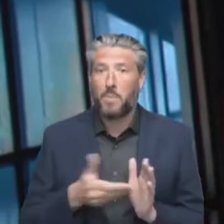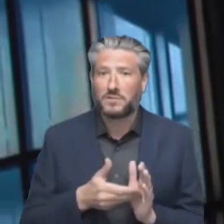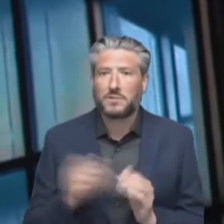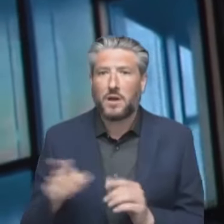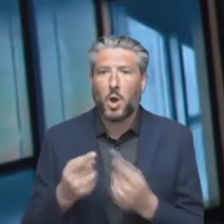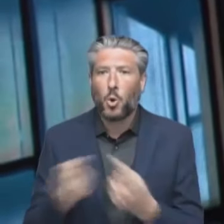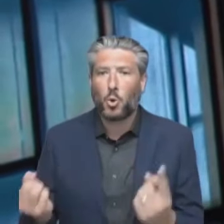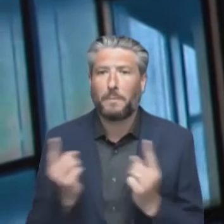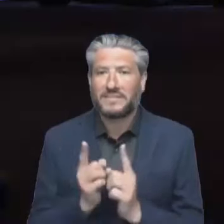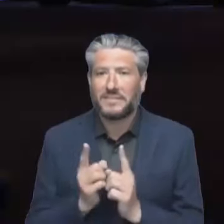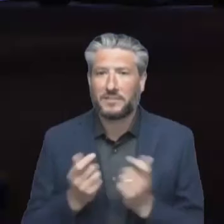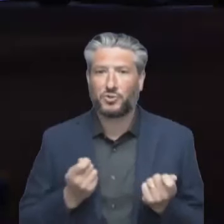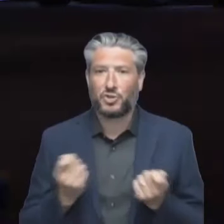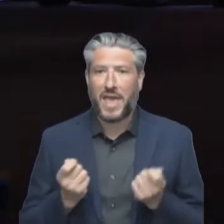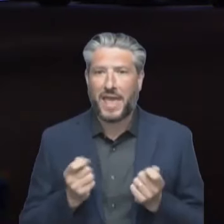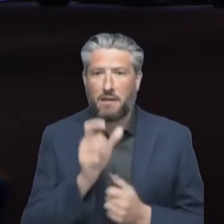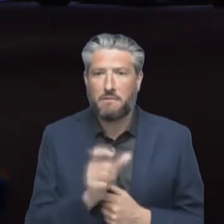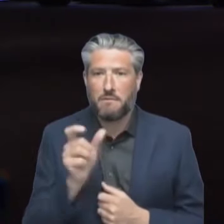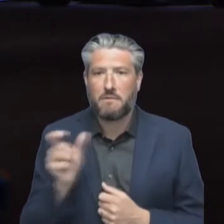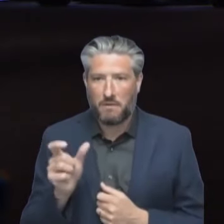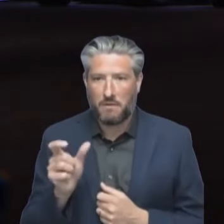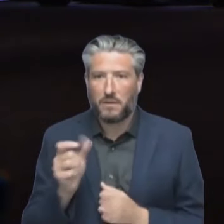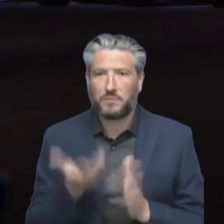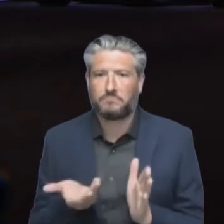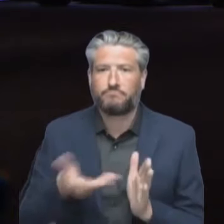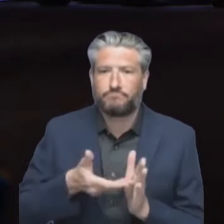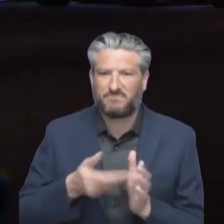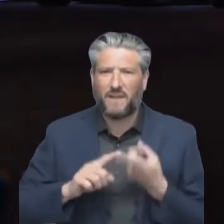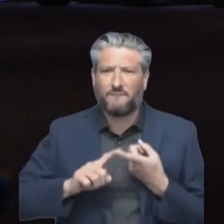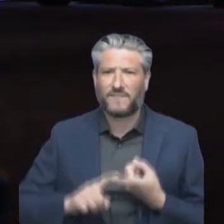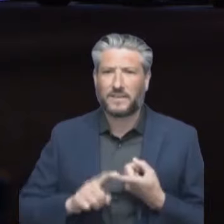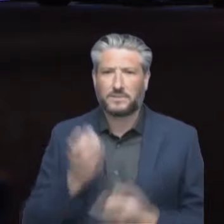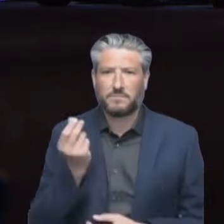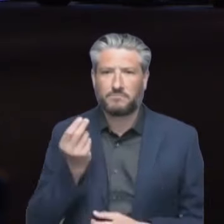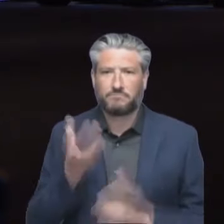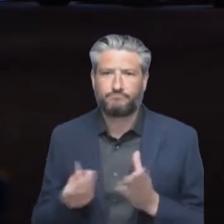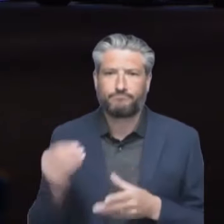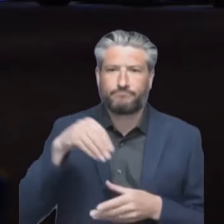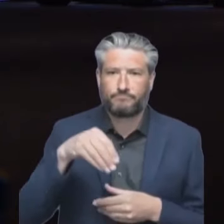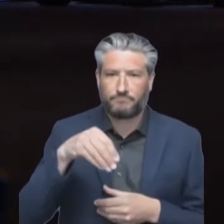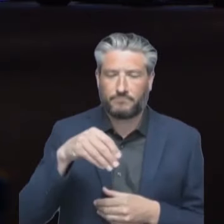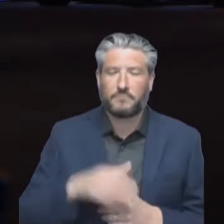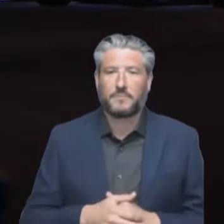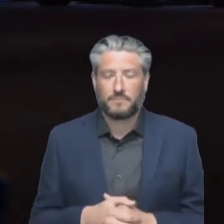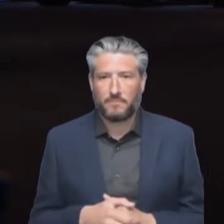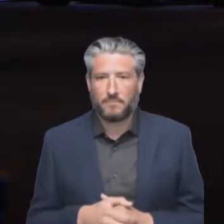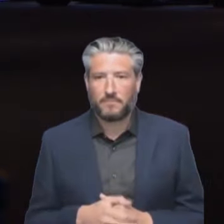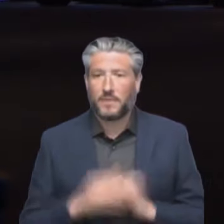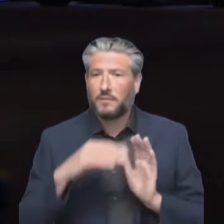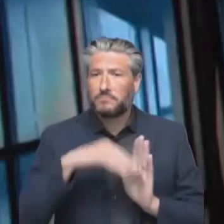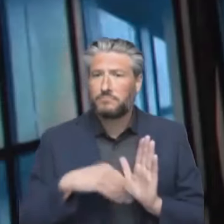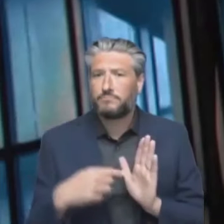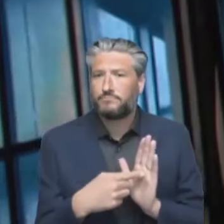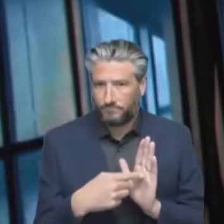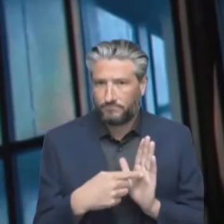an additional fixed amount in a view of their functions. The distribution rules provided for in the director's compensation